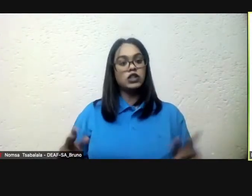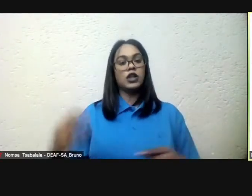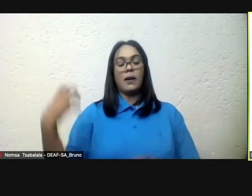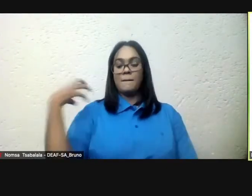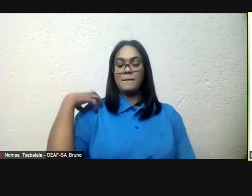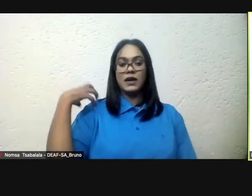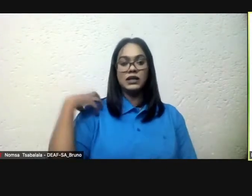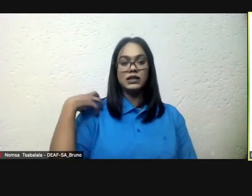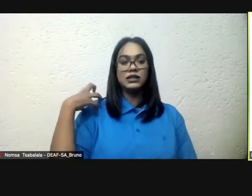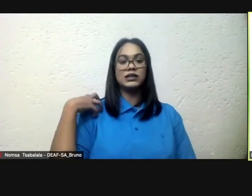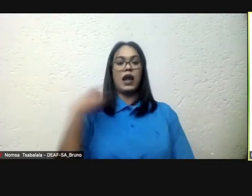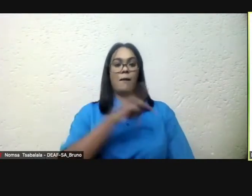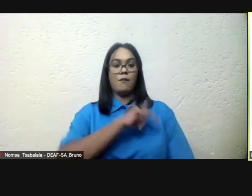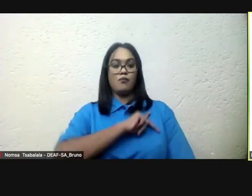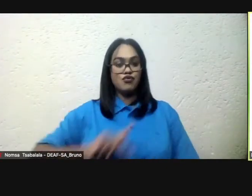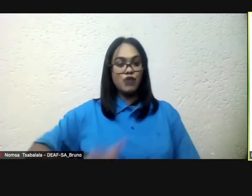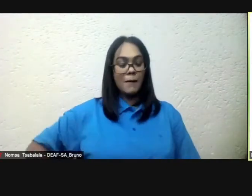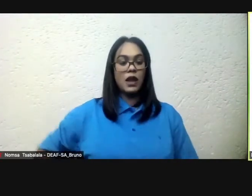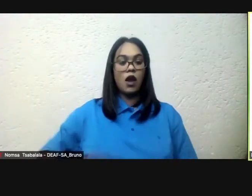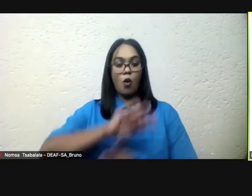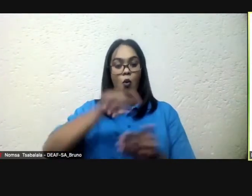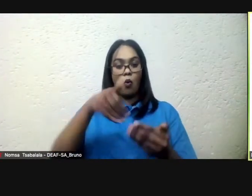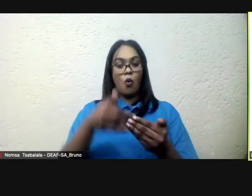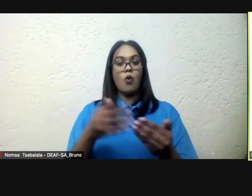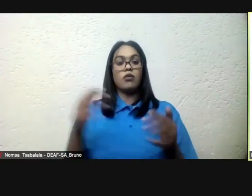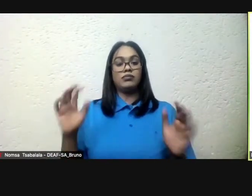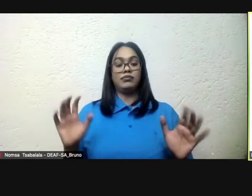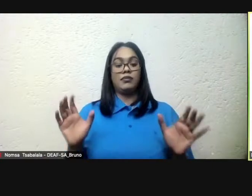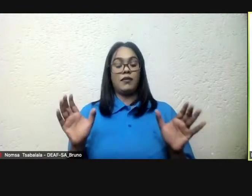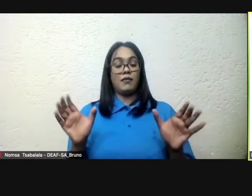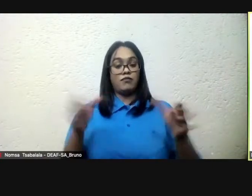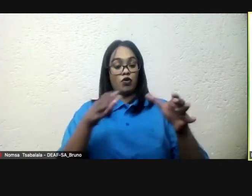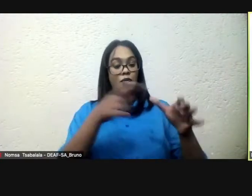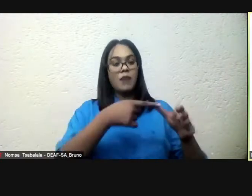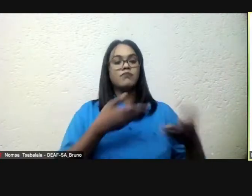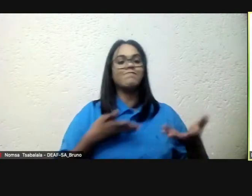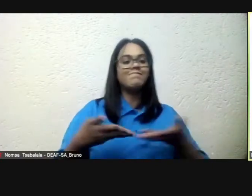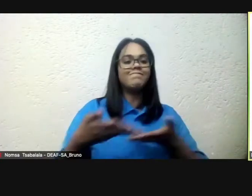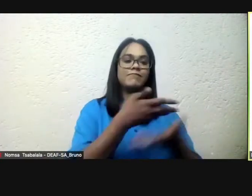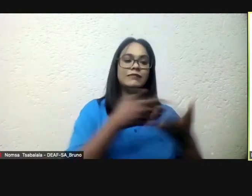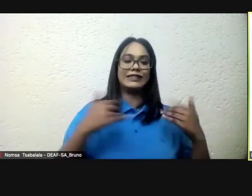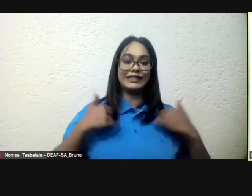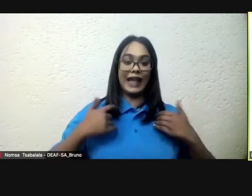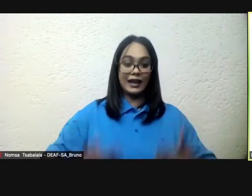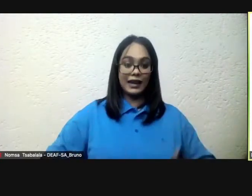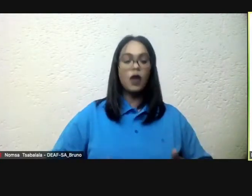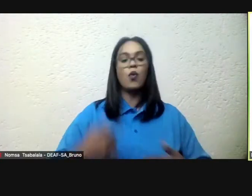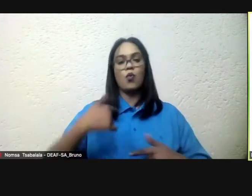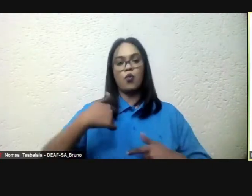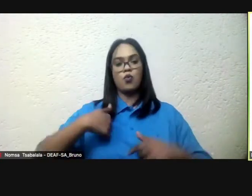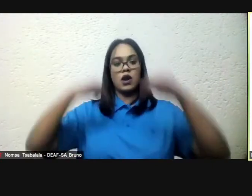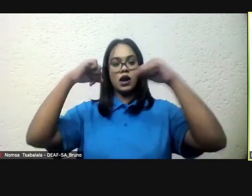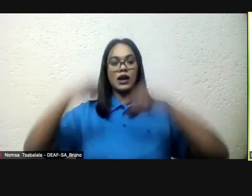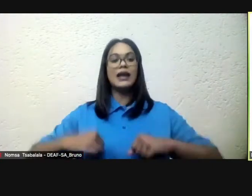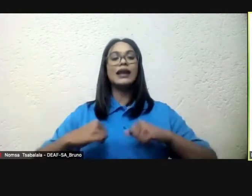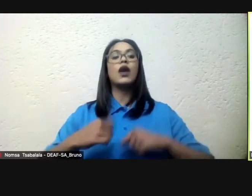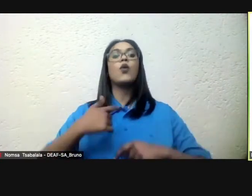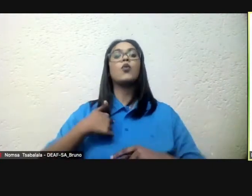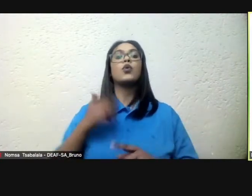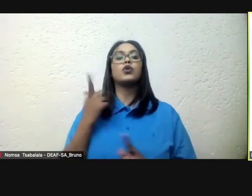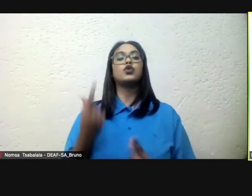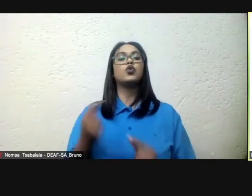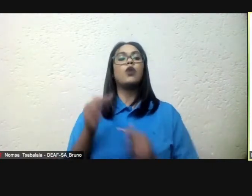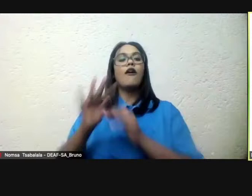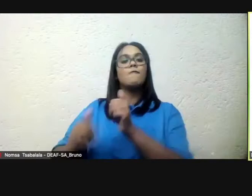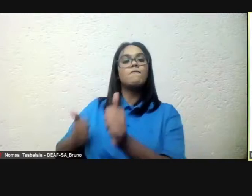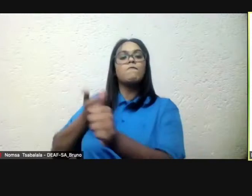under the Presidential Coordinating Council. What we have agreed is that in the coming week, there will be a follow-up meeting. We